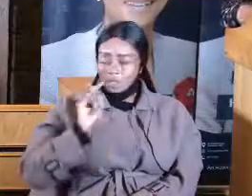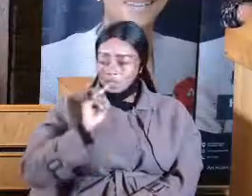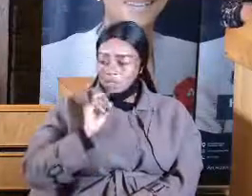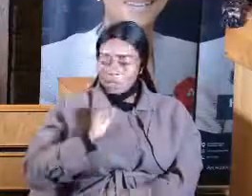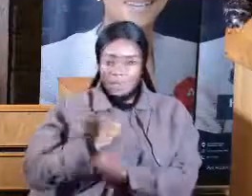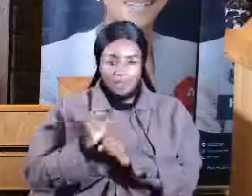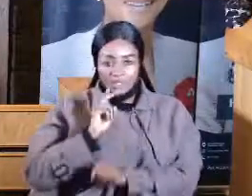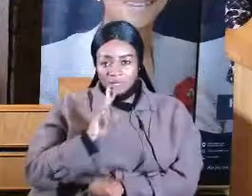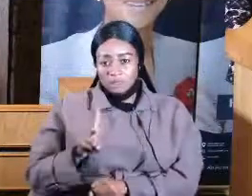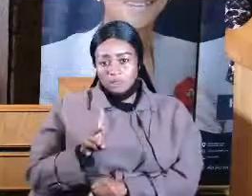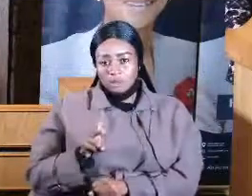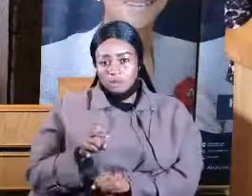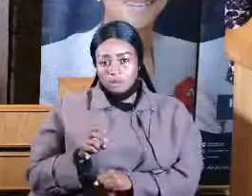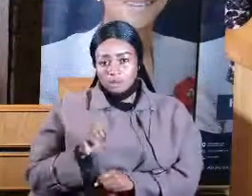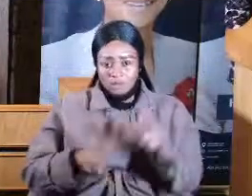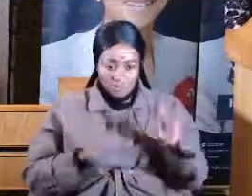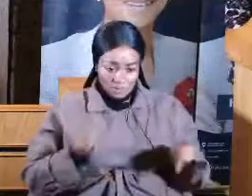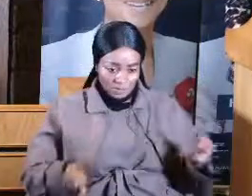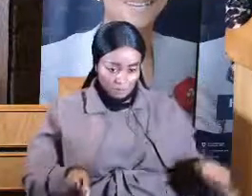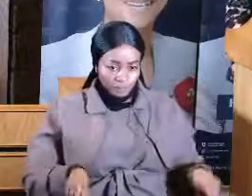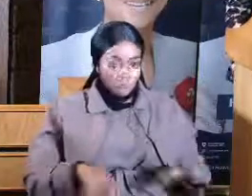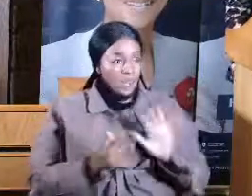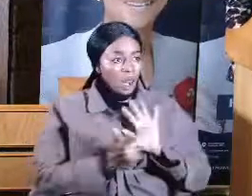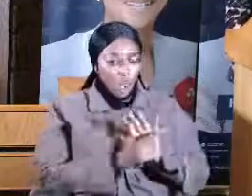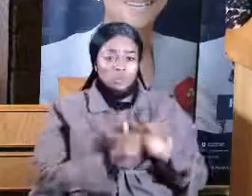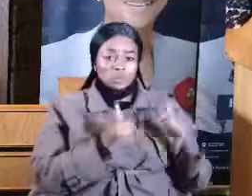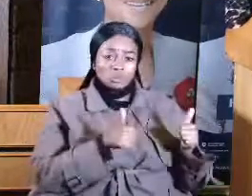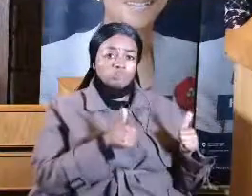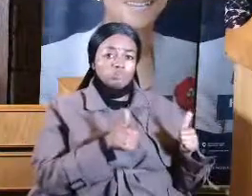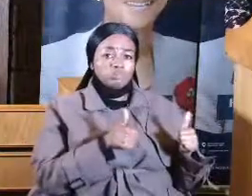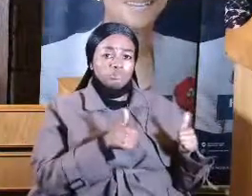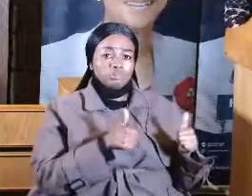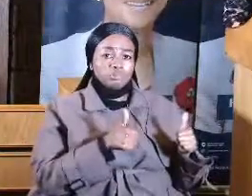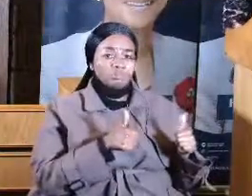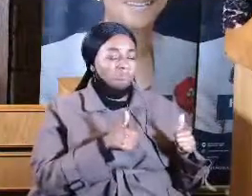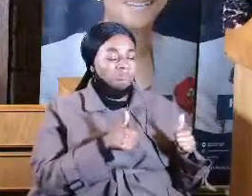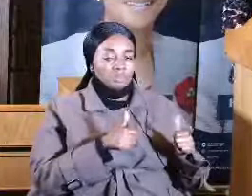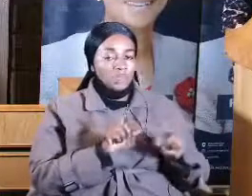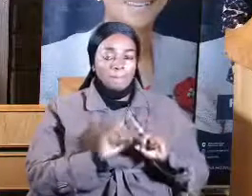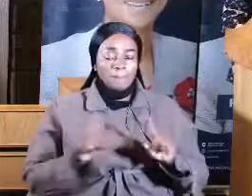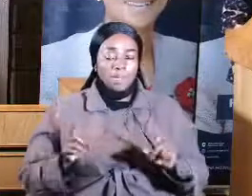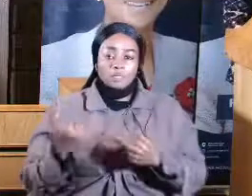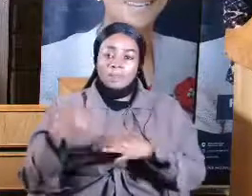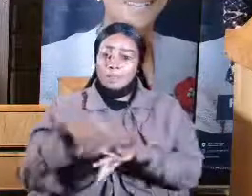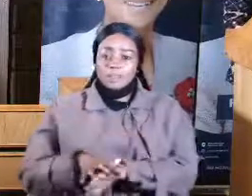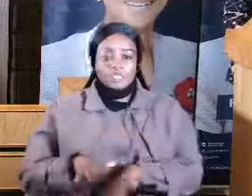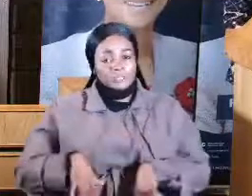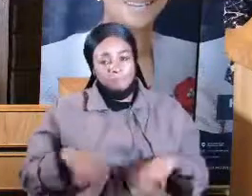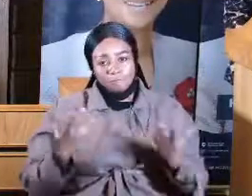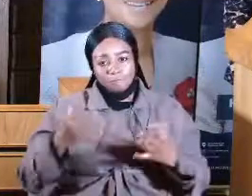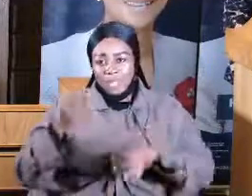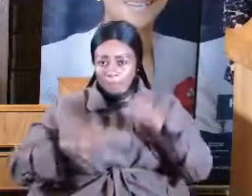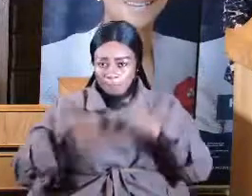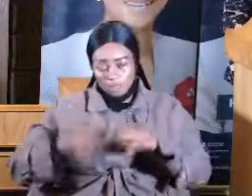ground. The laws are there, they are good, but as I've mentioned, they lack implementation and political